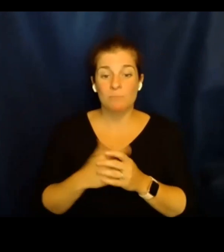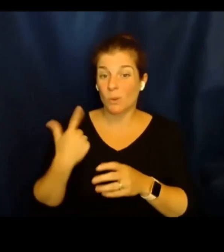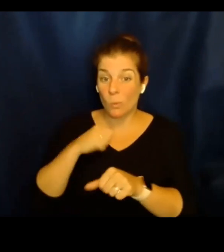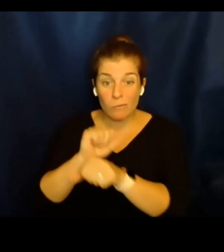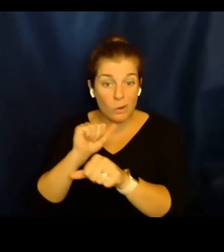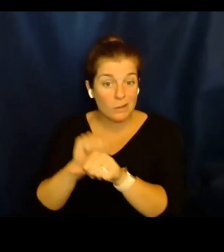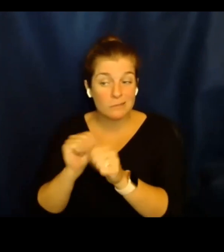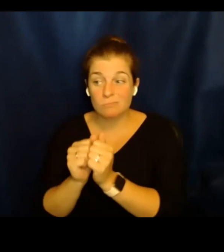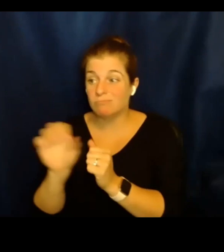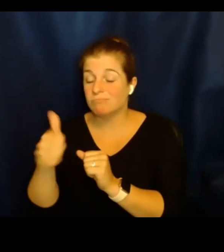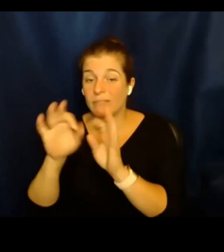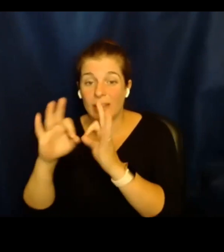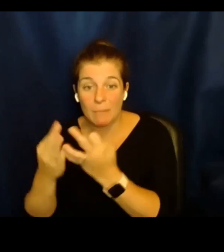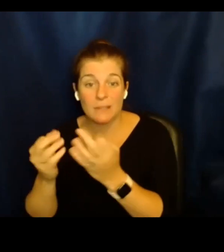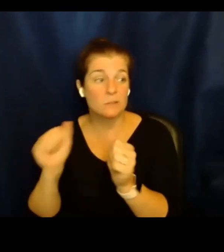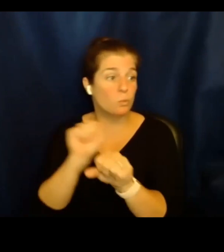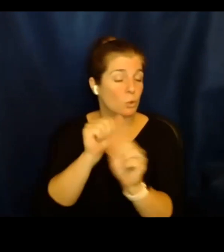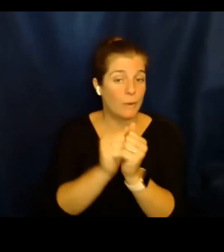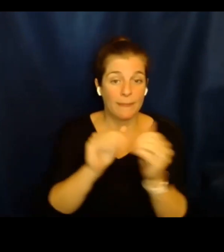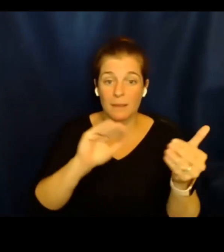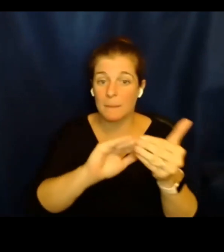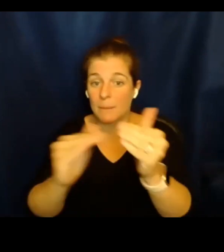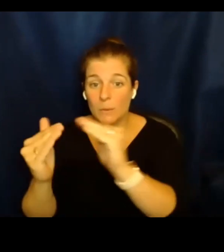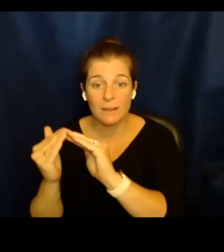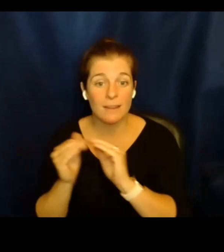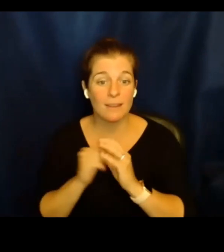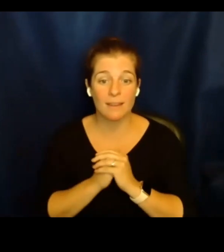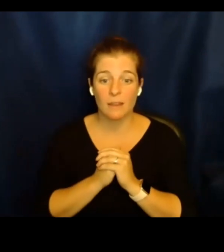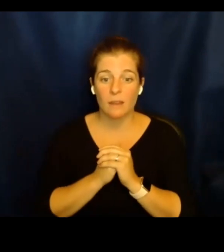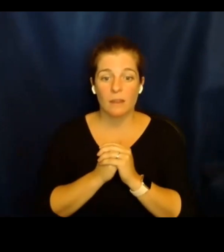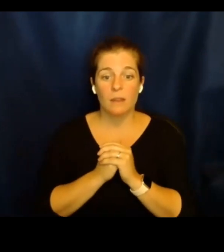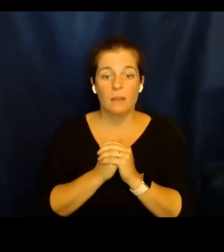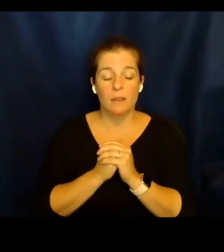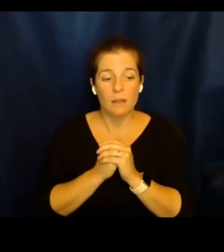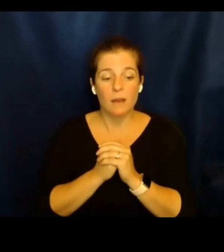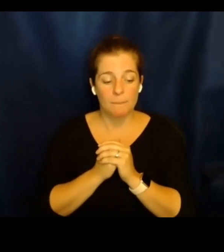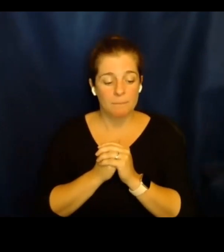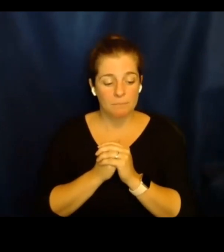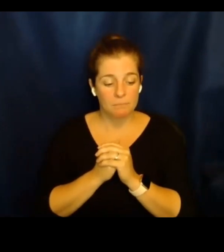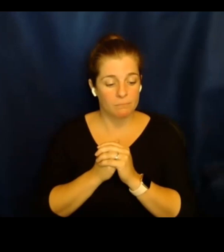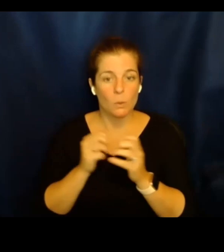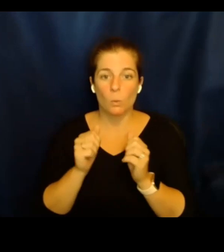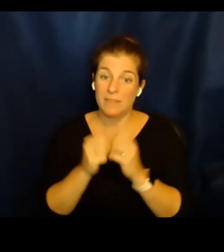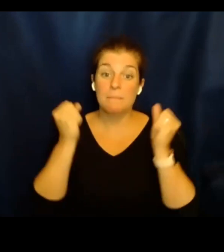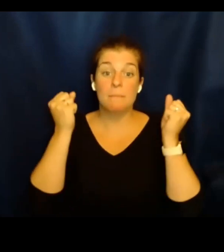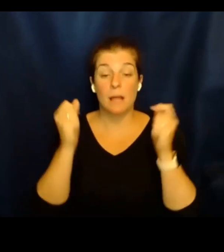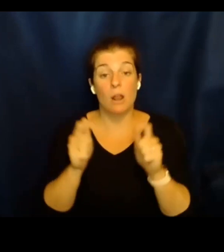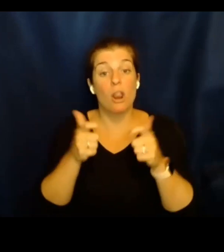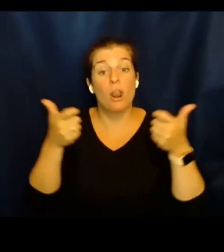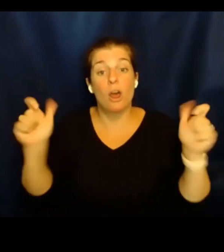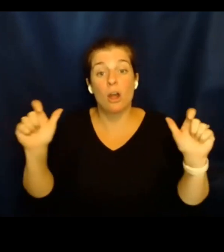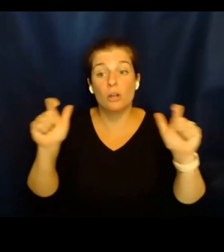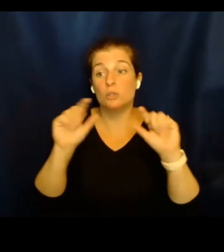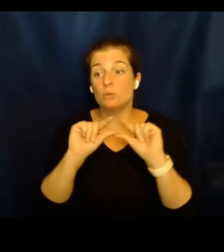and we work with the community and with a very large group of pastors throughout the state, we are